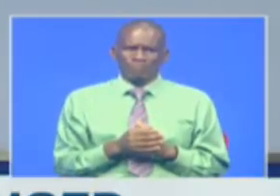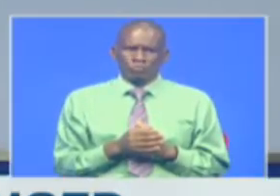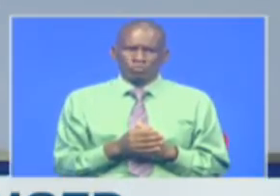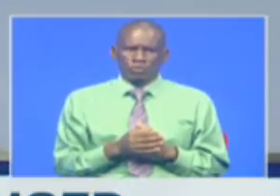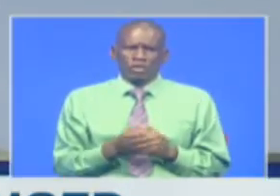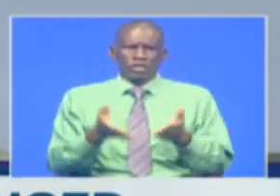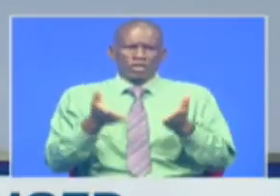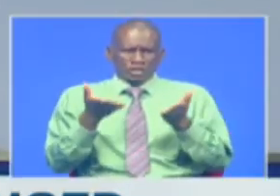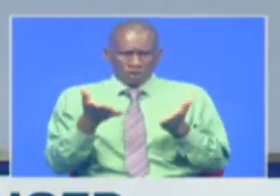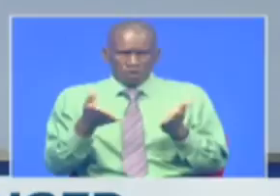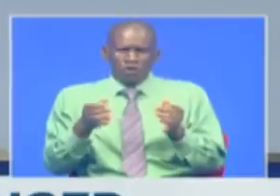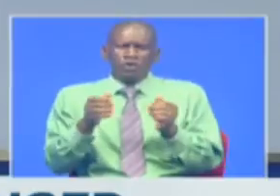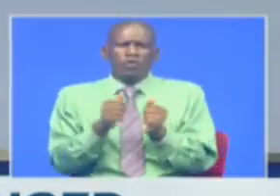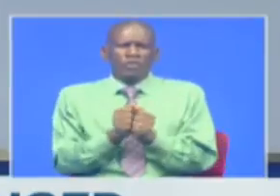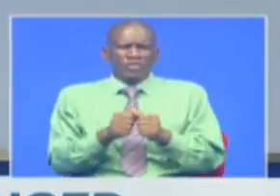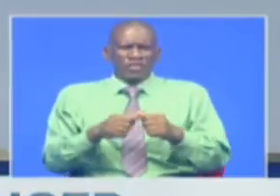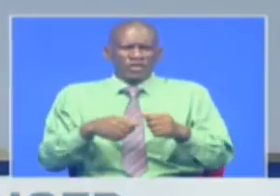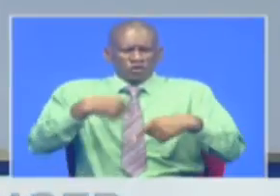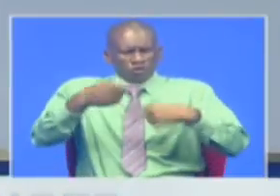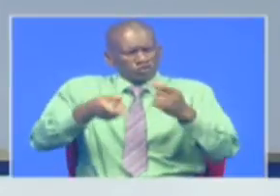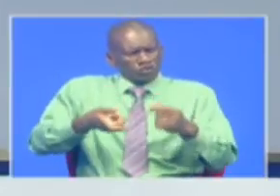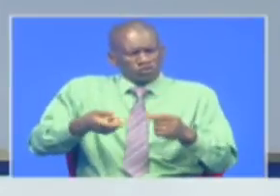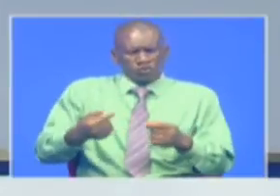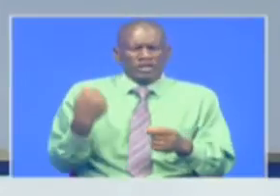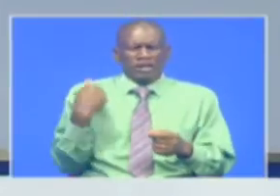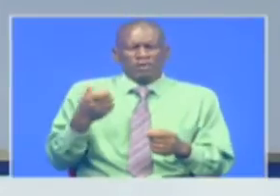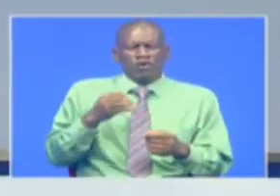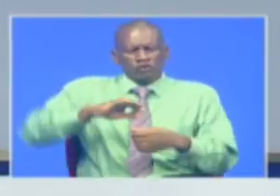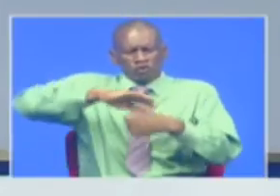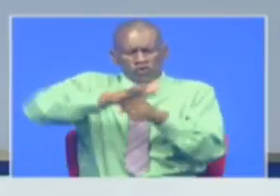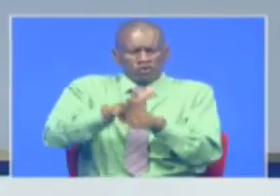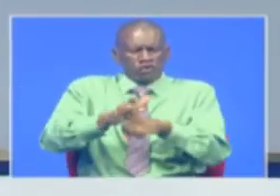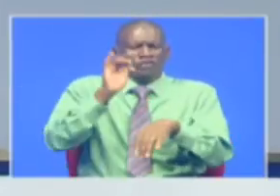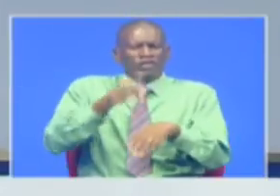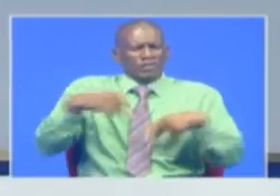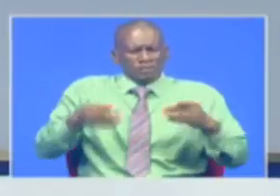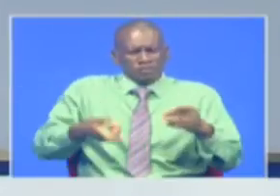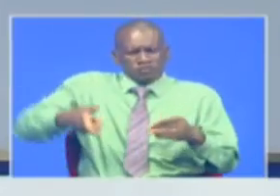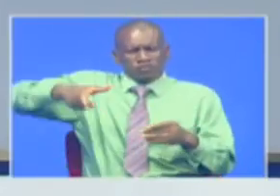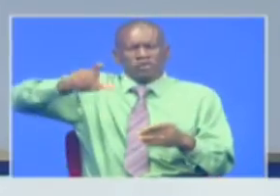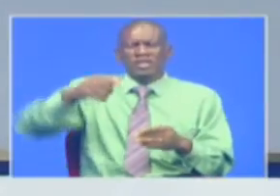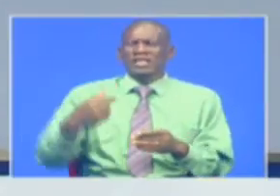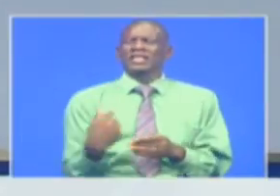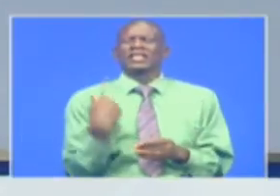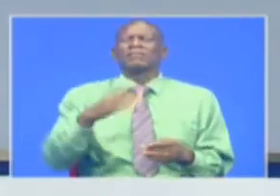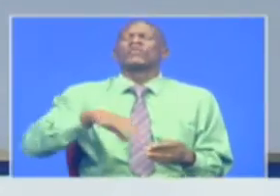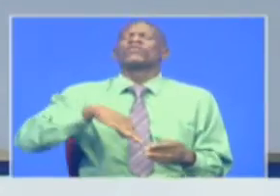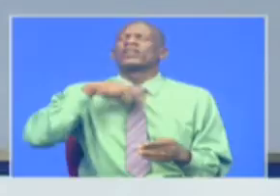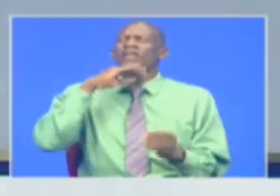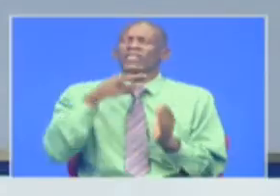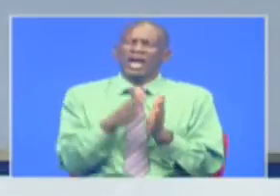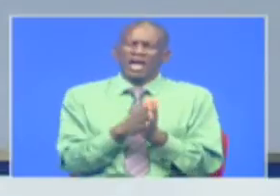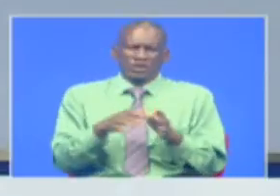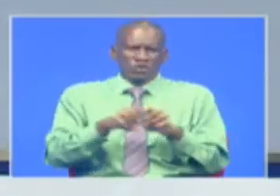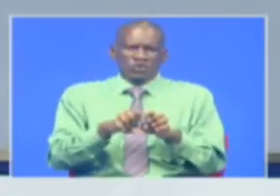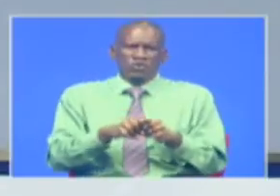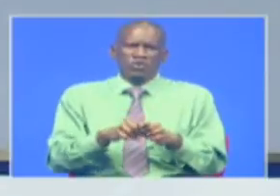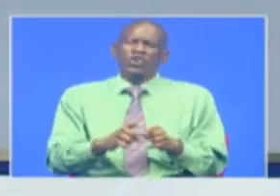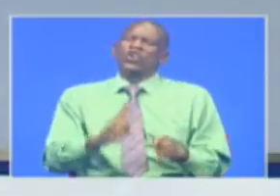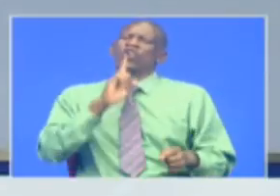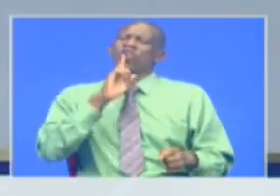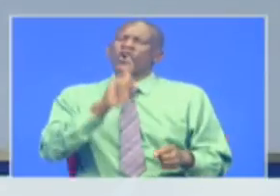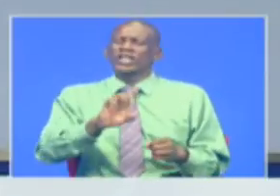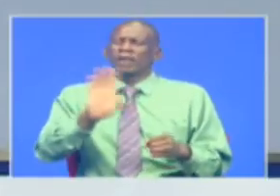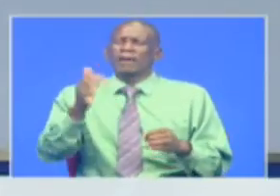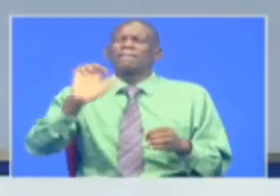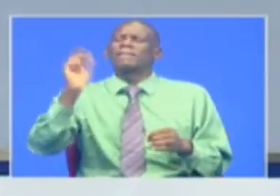Well, despite the rising cases of COVID-19 infections, the rising number of deaths, and the directive by President